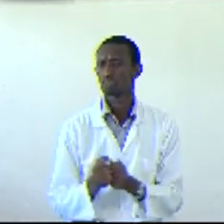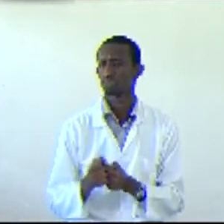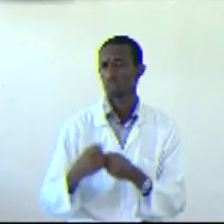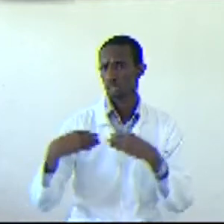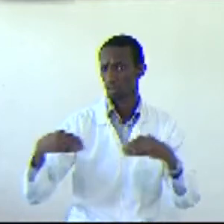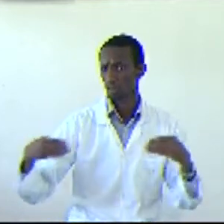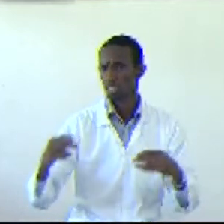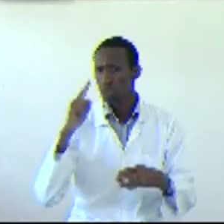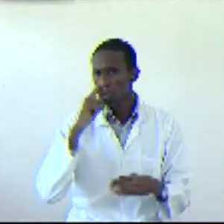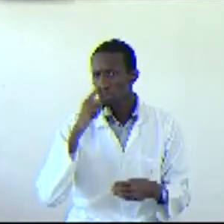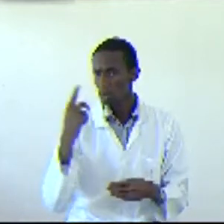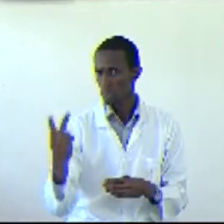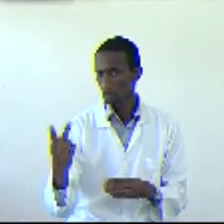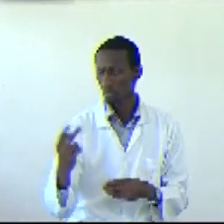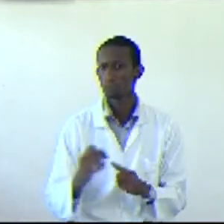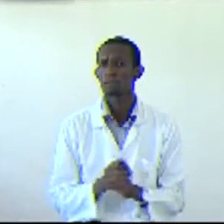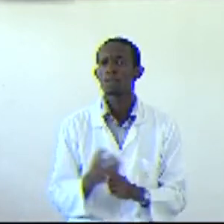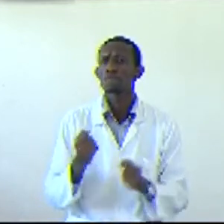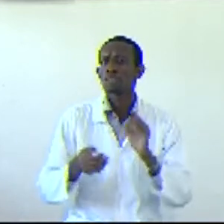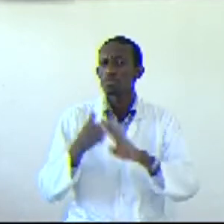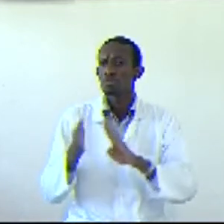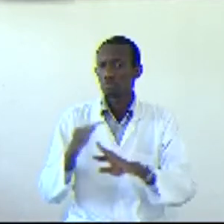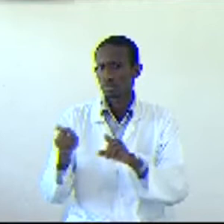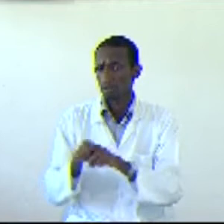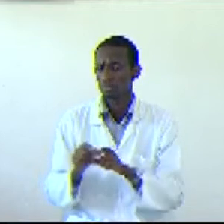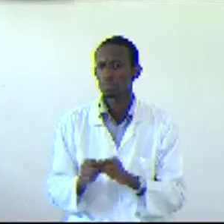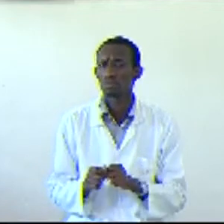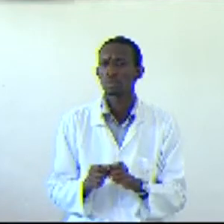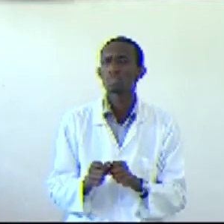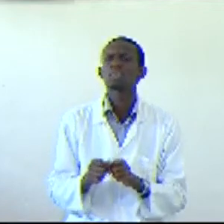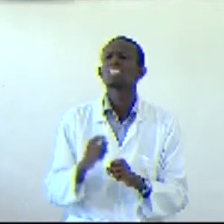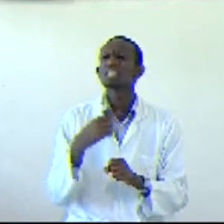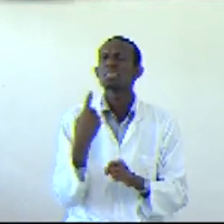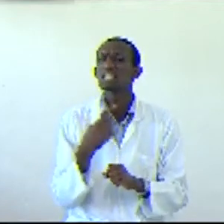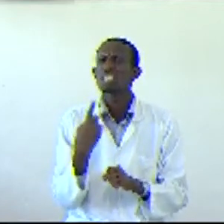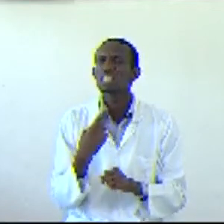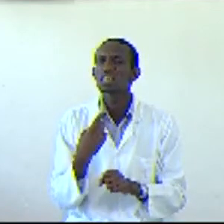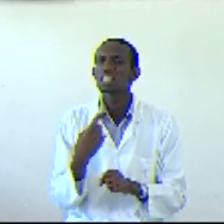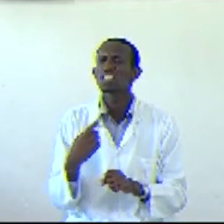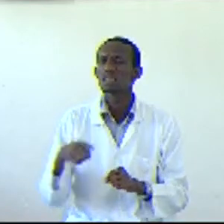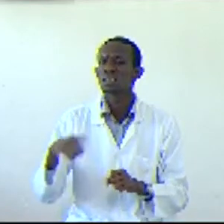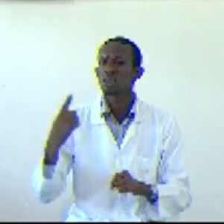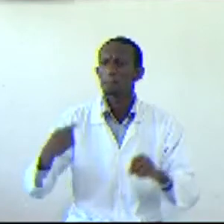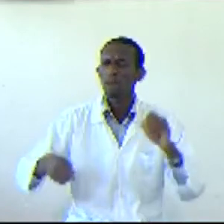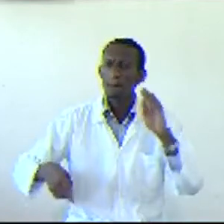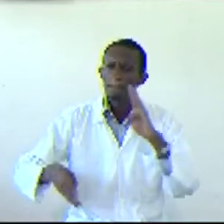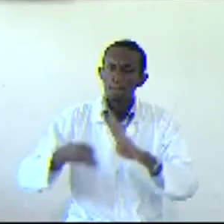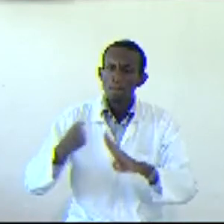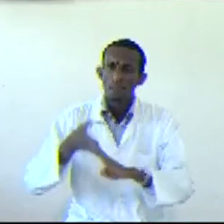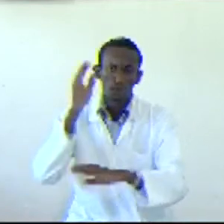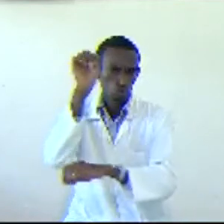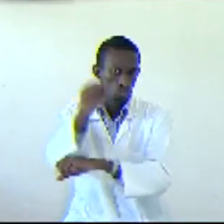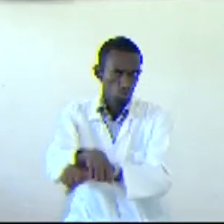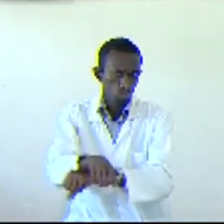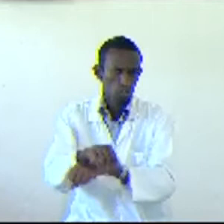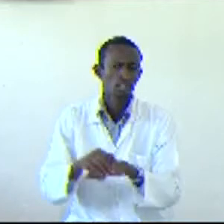high linear momentum is that one with the high speed. I have the object, the balls here,